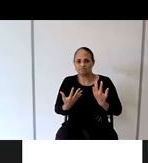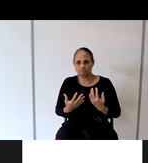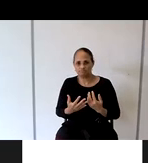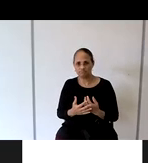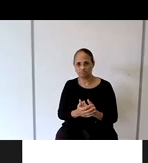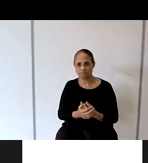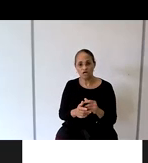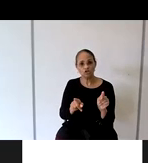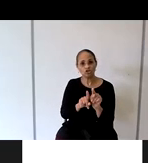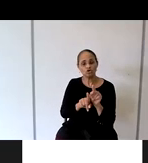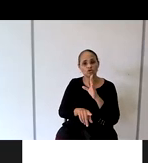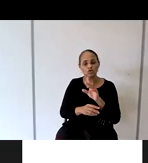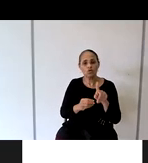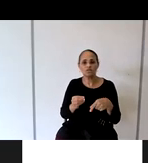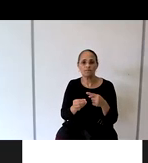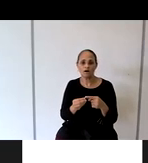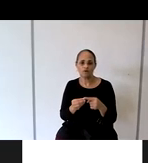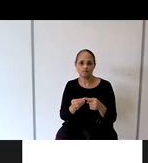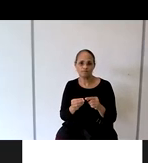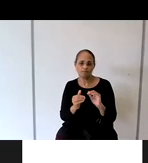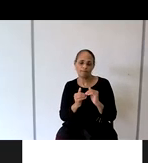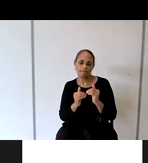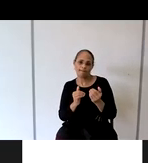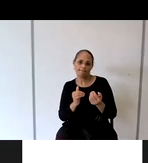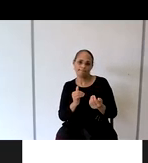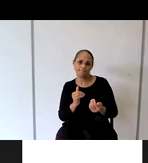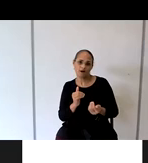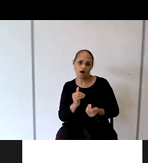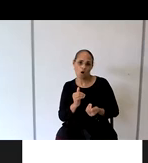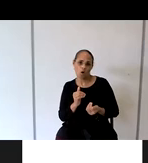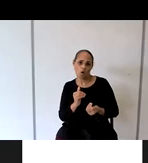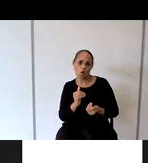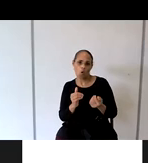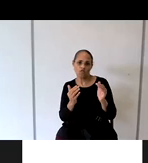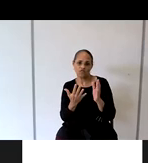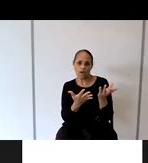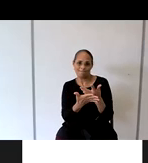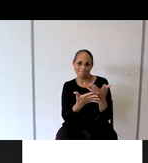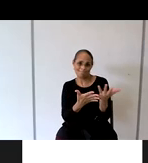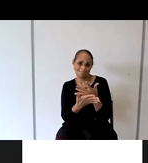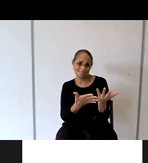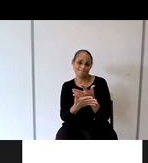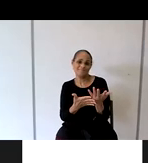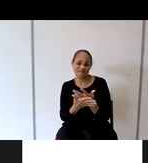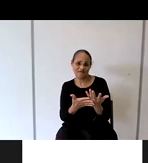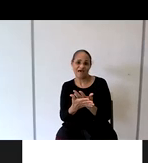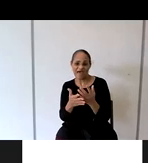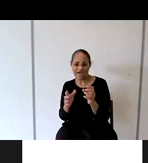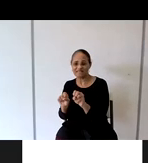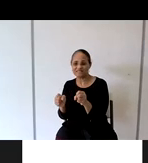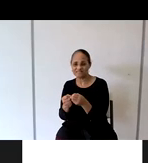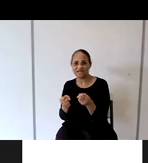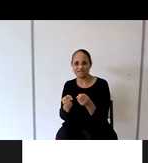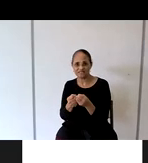And she also talks about how the media and society is